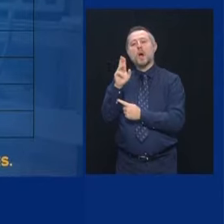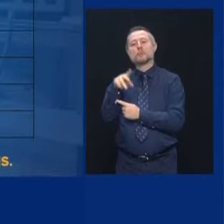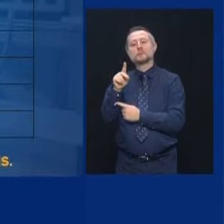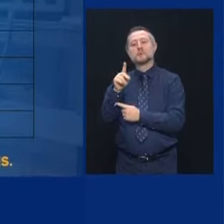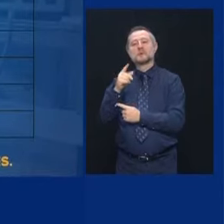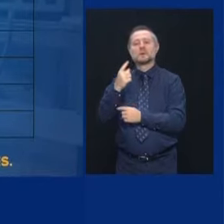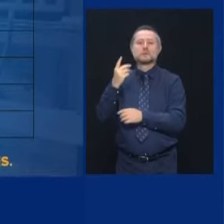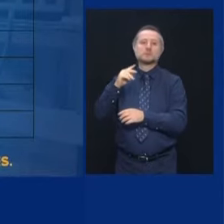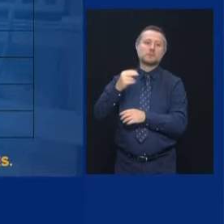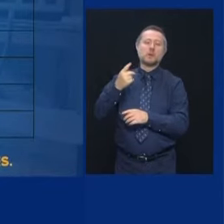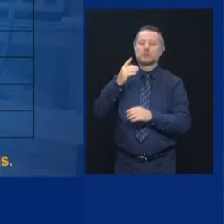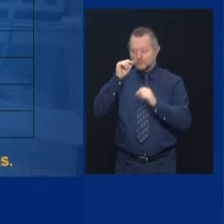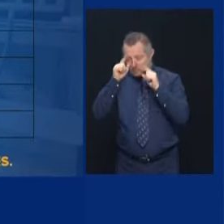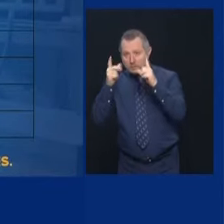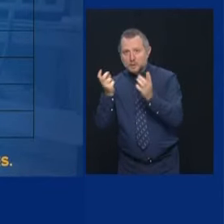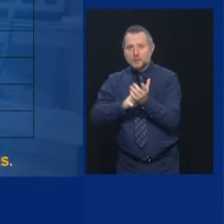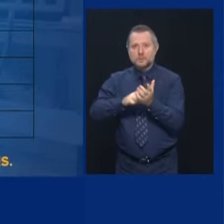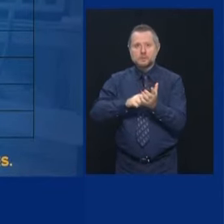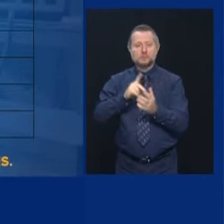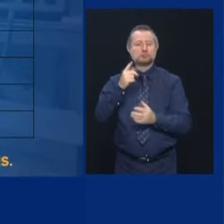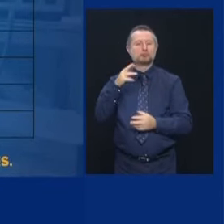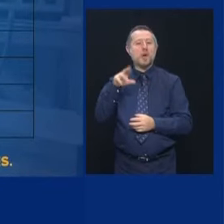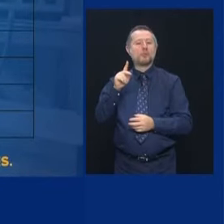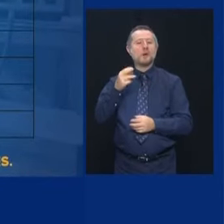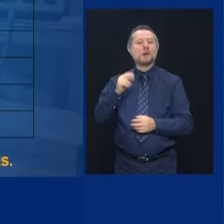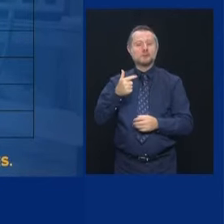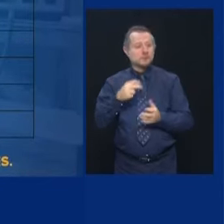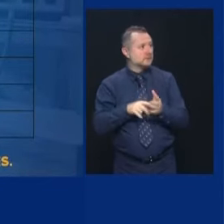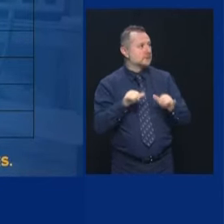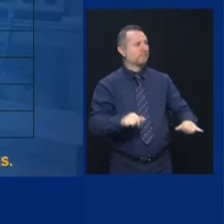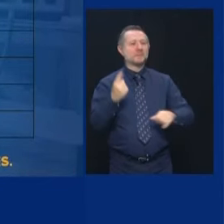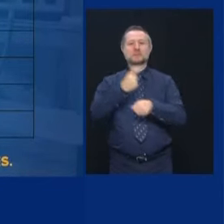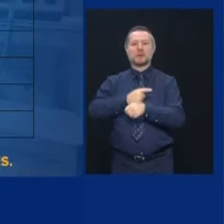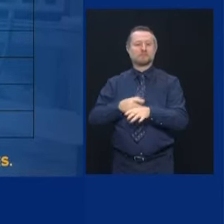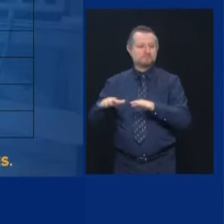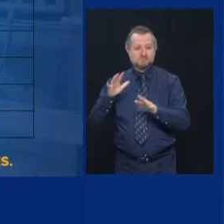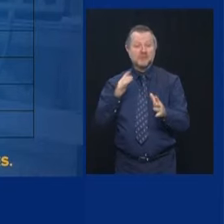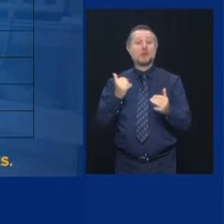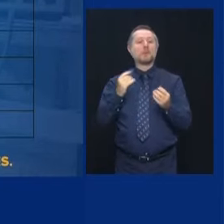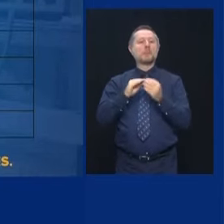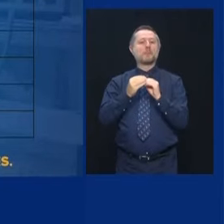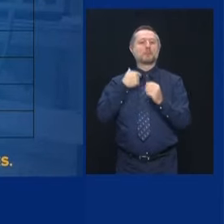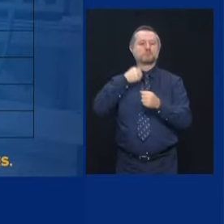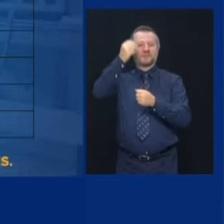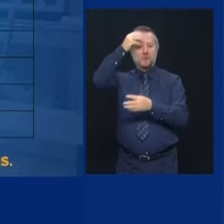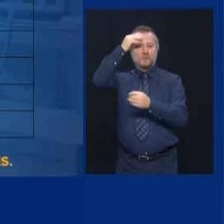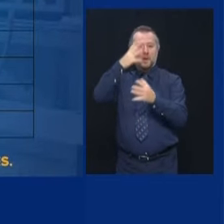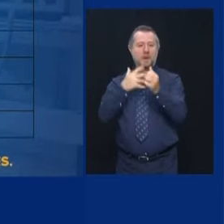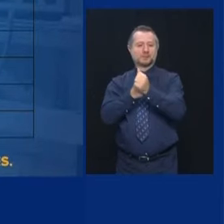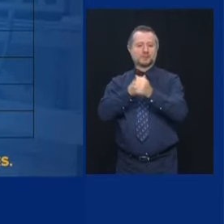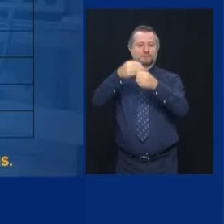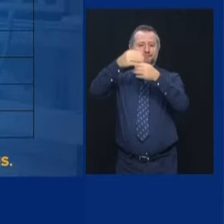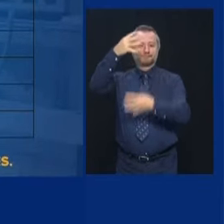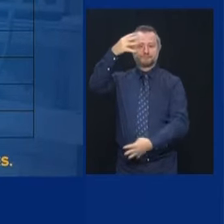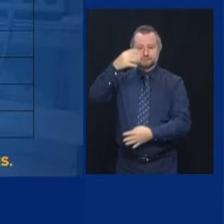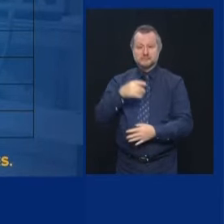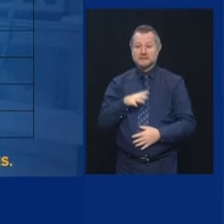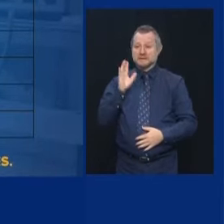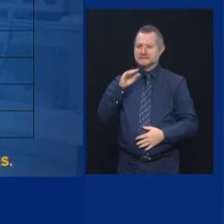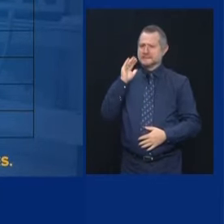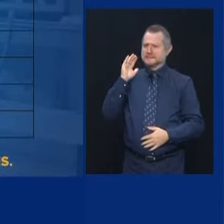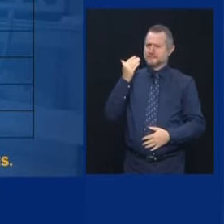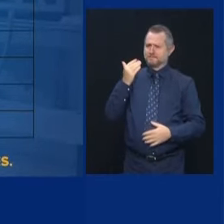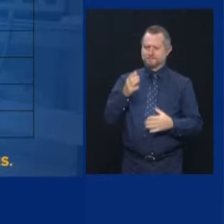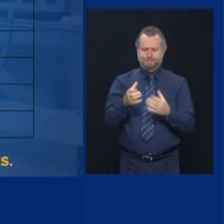These are the numbers for today. Again, we're looking at two different universes now. It's a